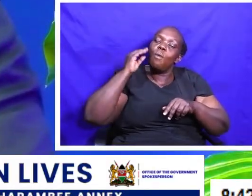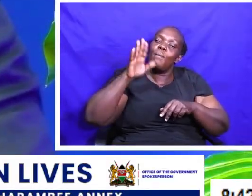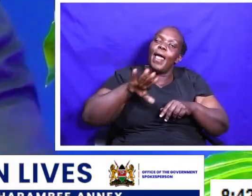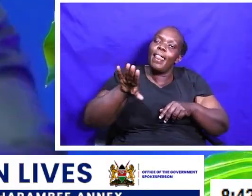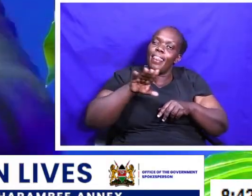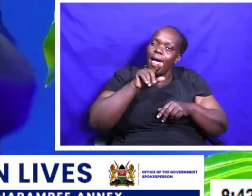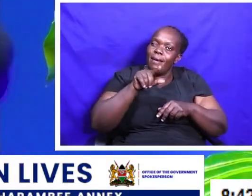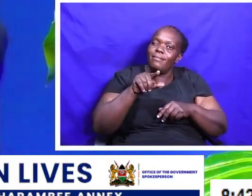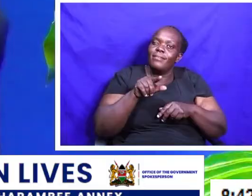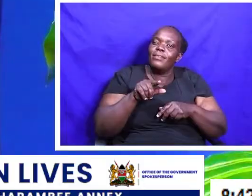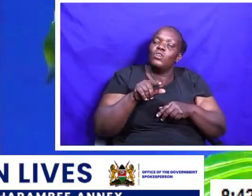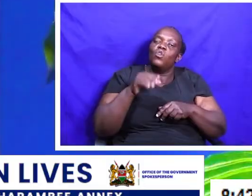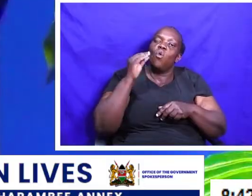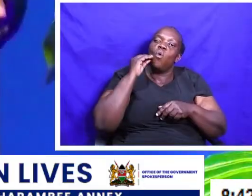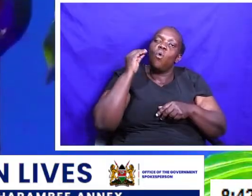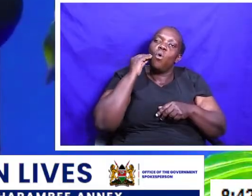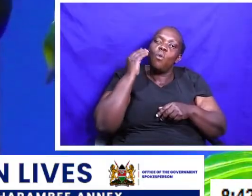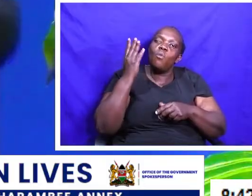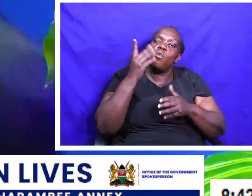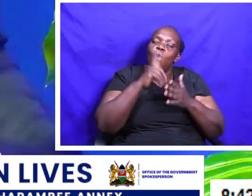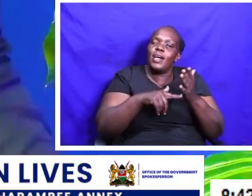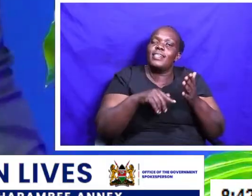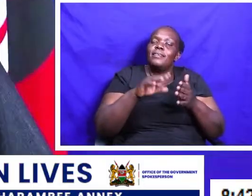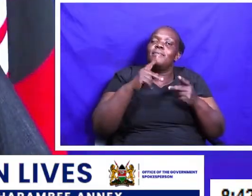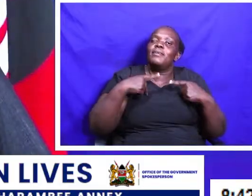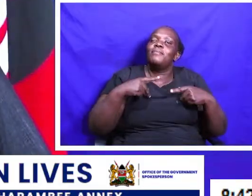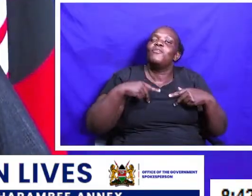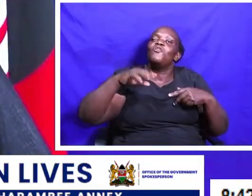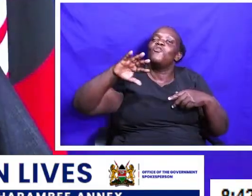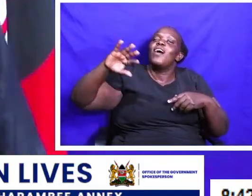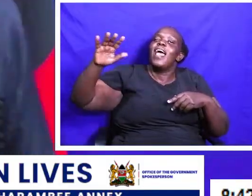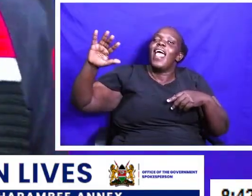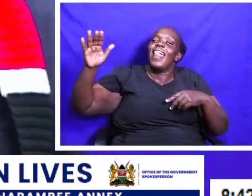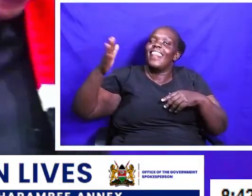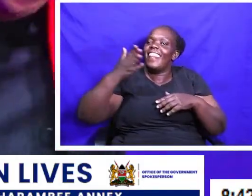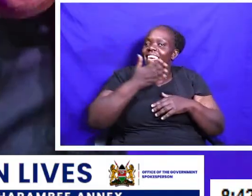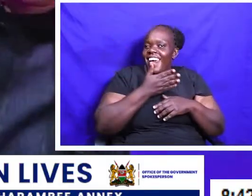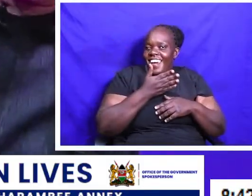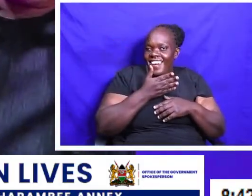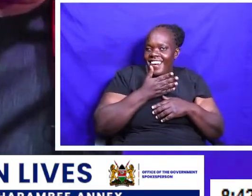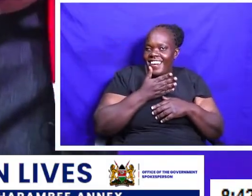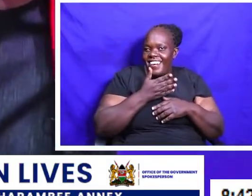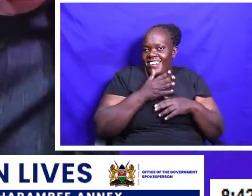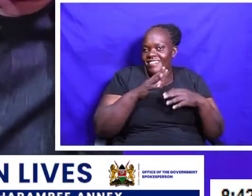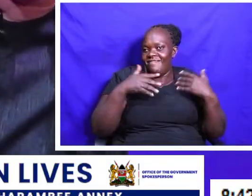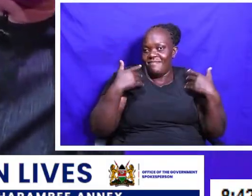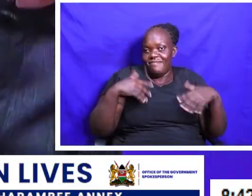hilly place and everyone has organic waste and pigs. Watu wa mlima. Yeah.